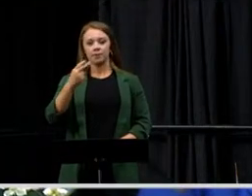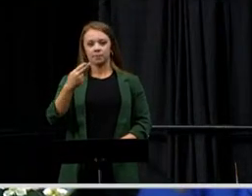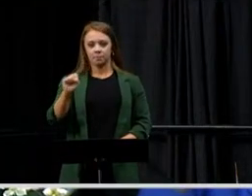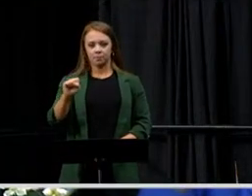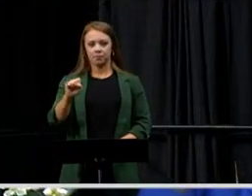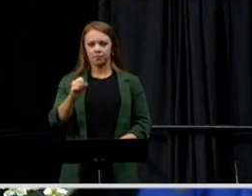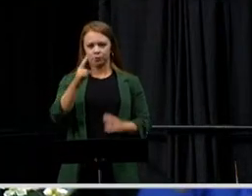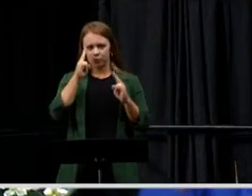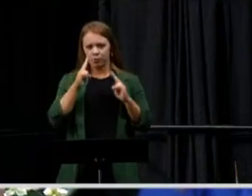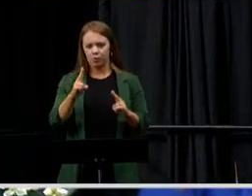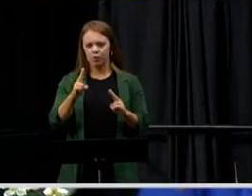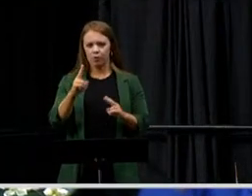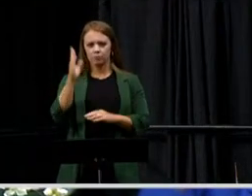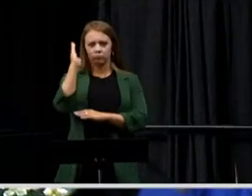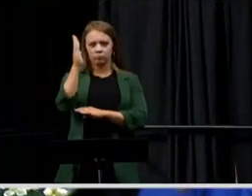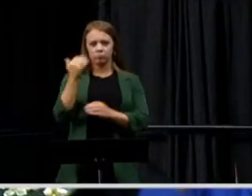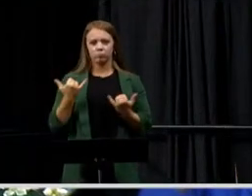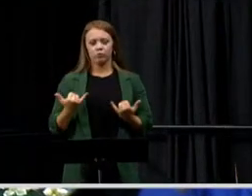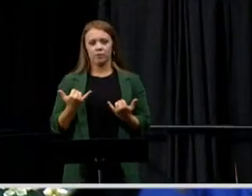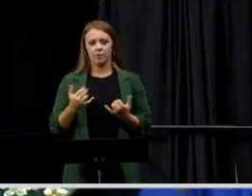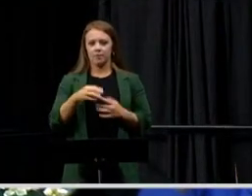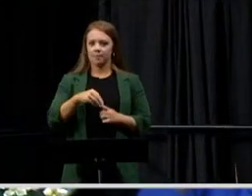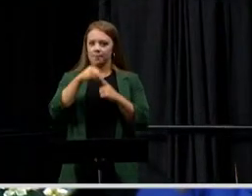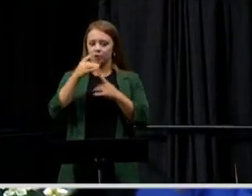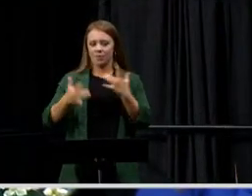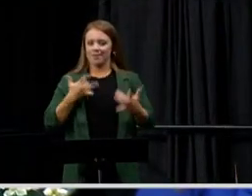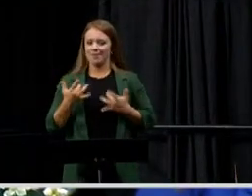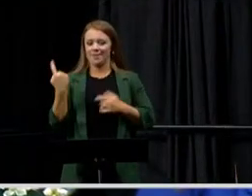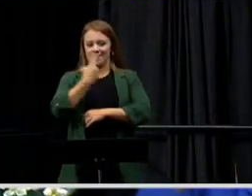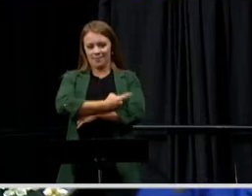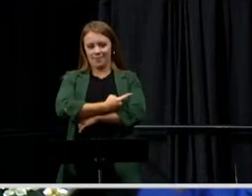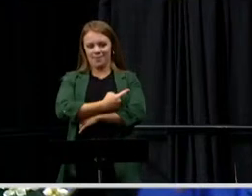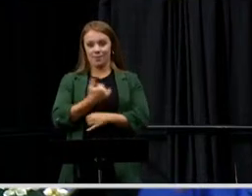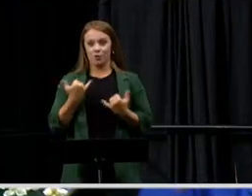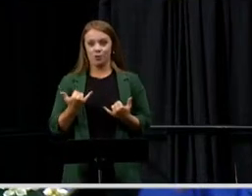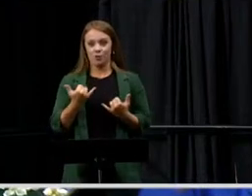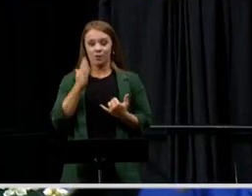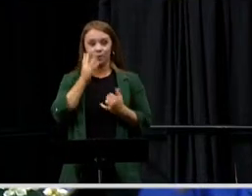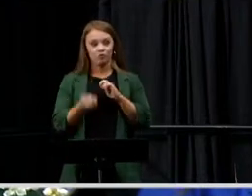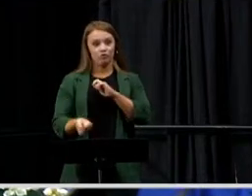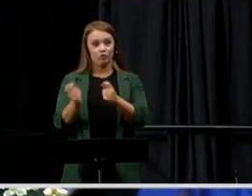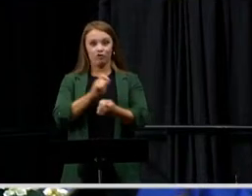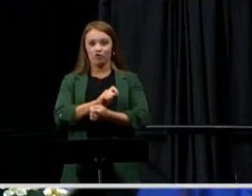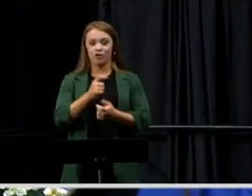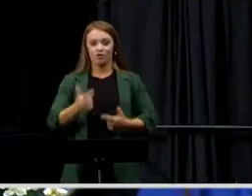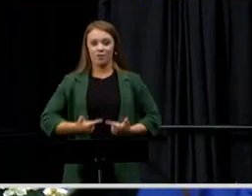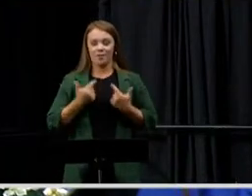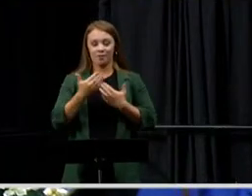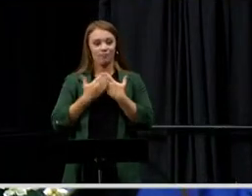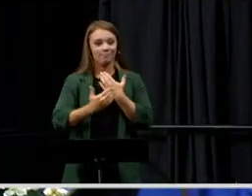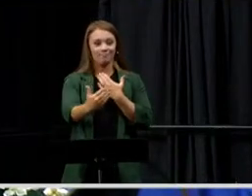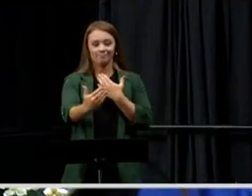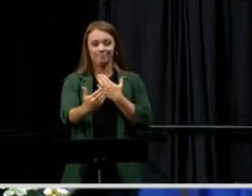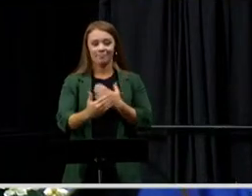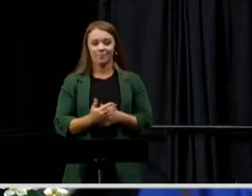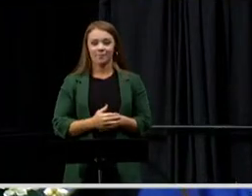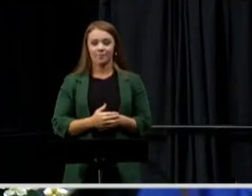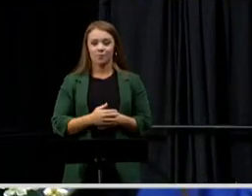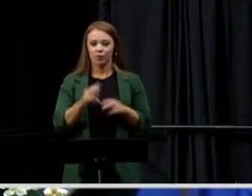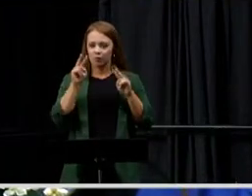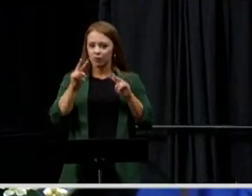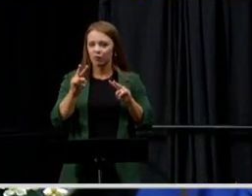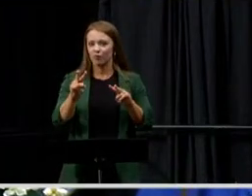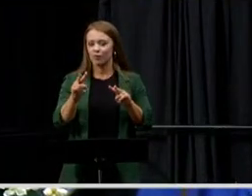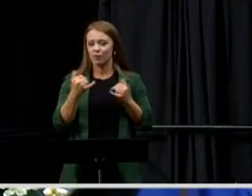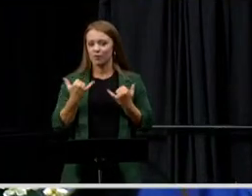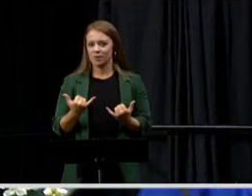very special and exciting day. Today is the day that will change our lives forever, and the day we have been looking forward to since we stepped